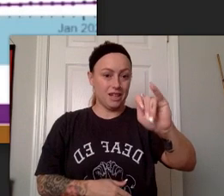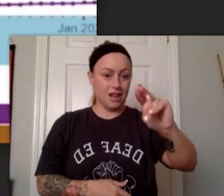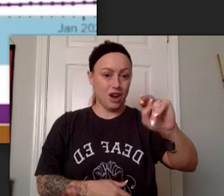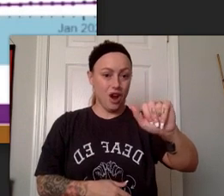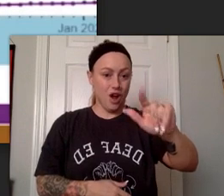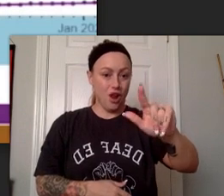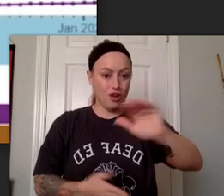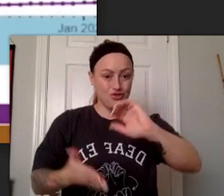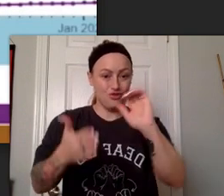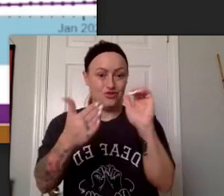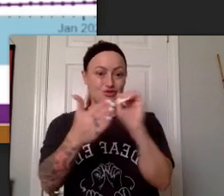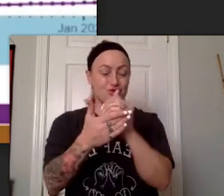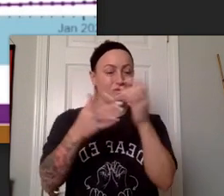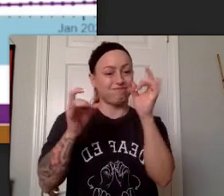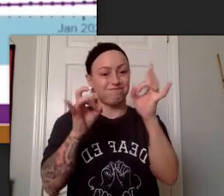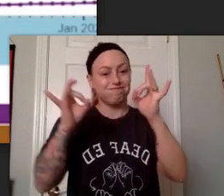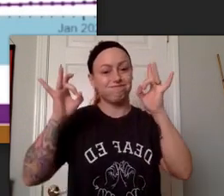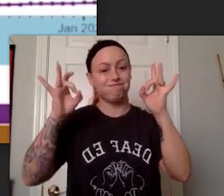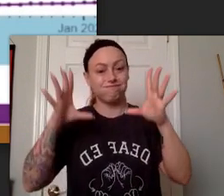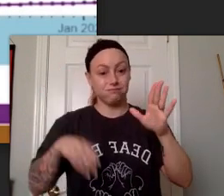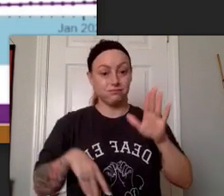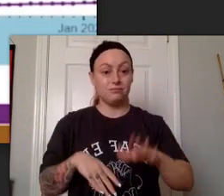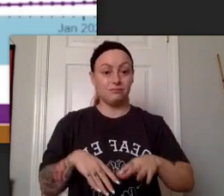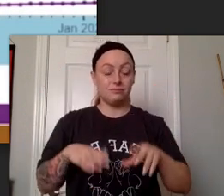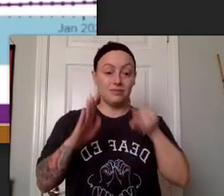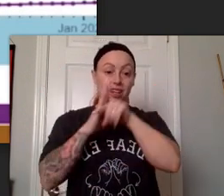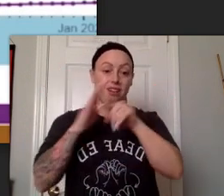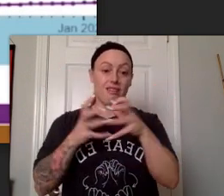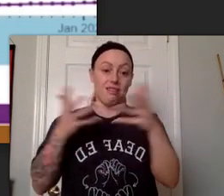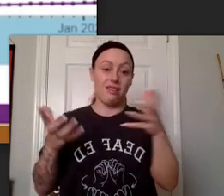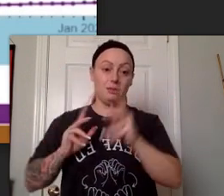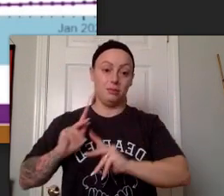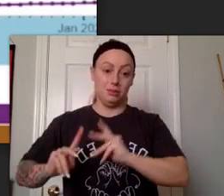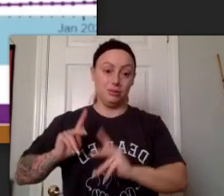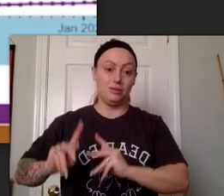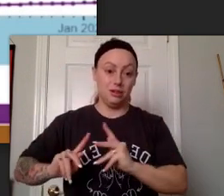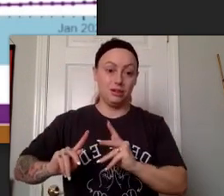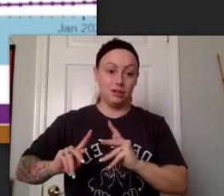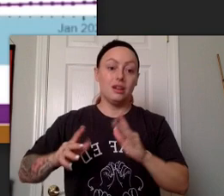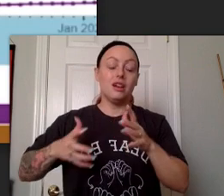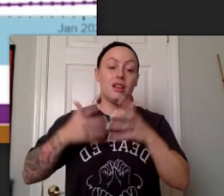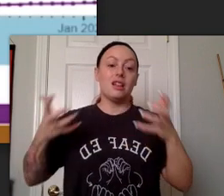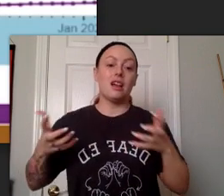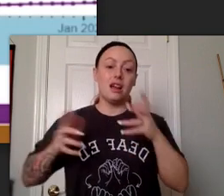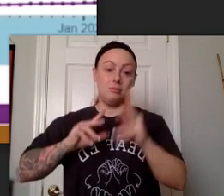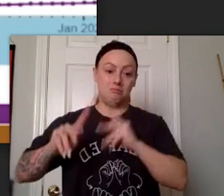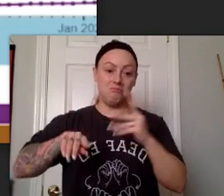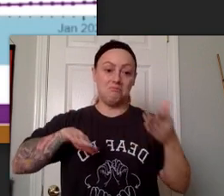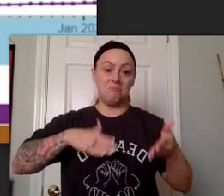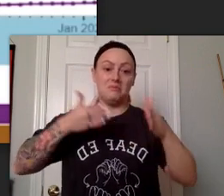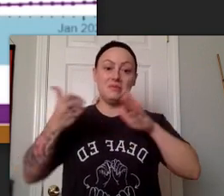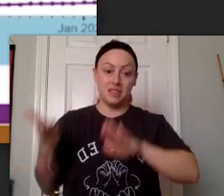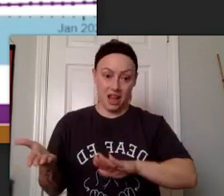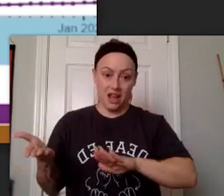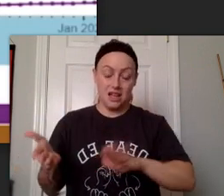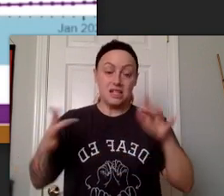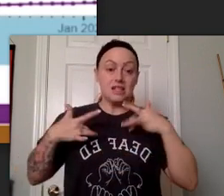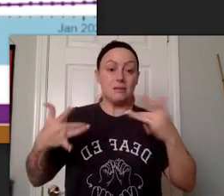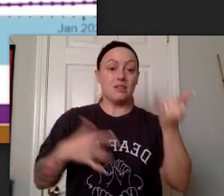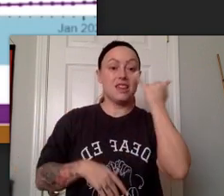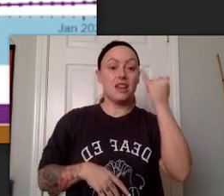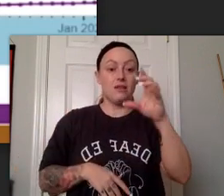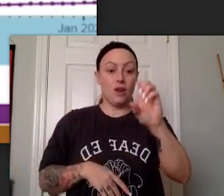the black line, are all opioids, which have been responsible for most overdoses for quite a while. And